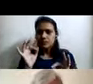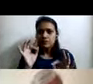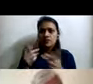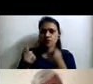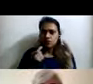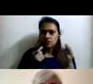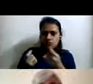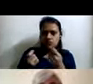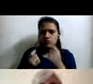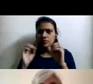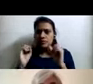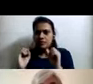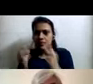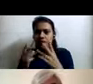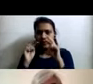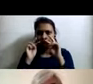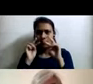use got controlled, we started seeing